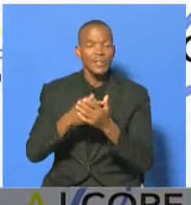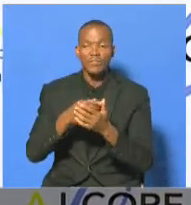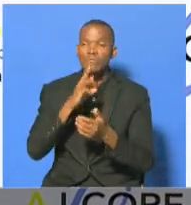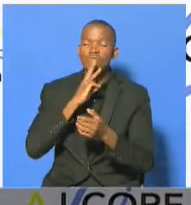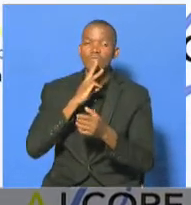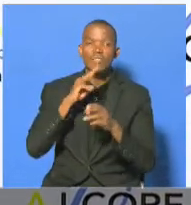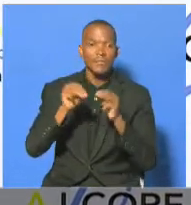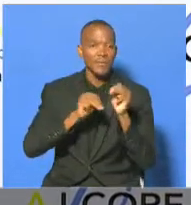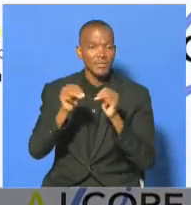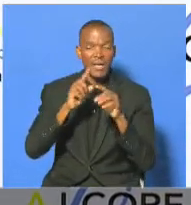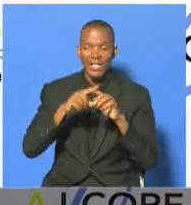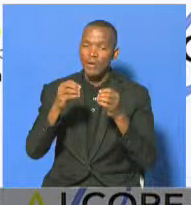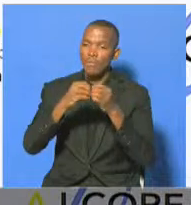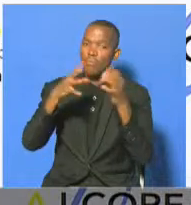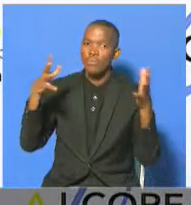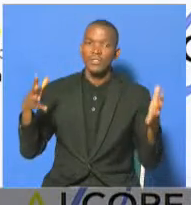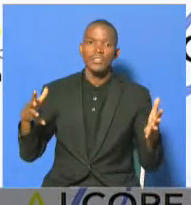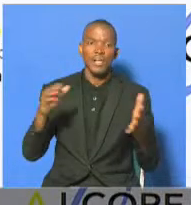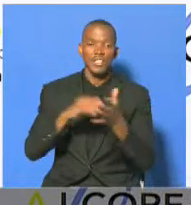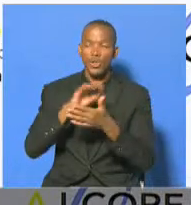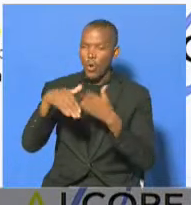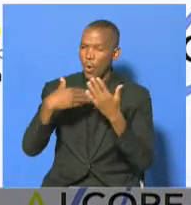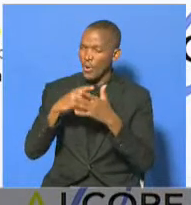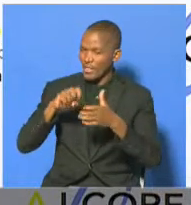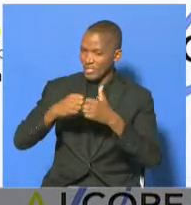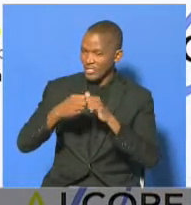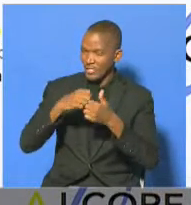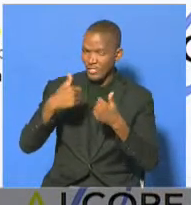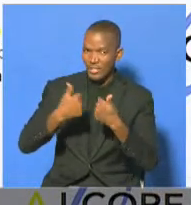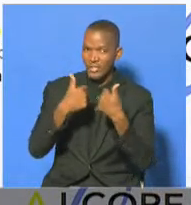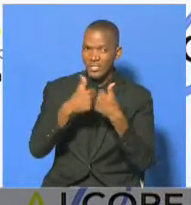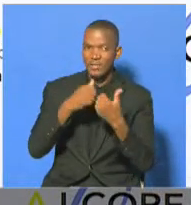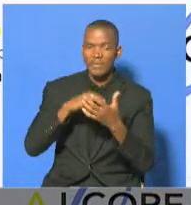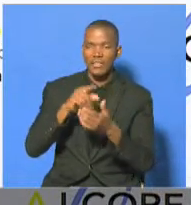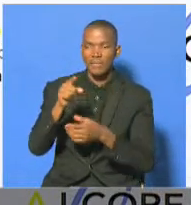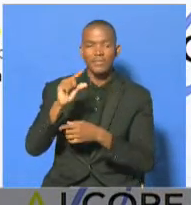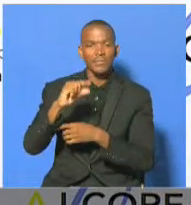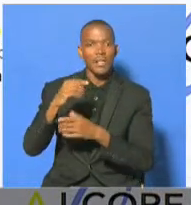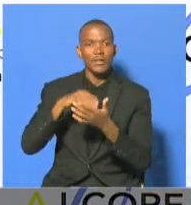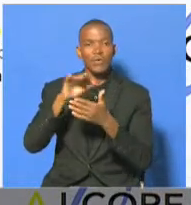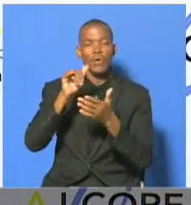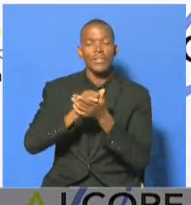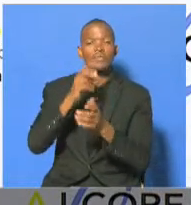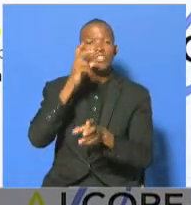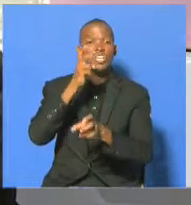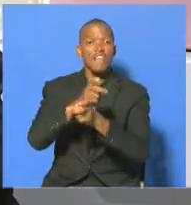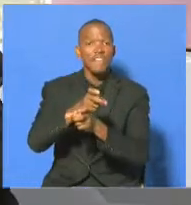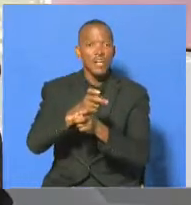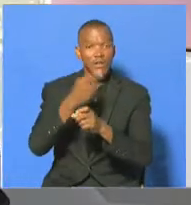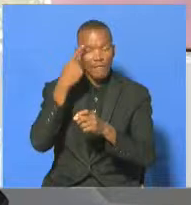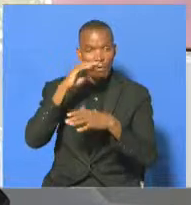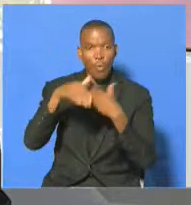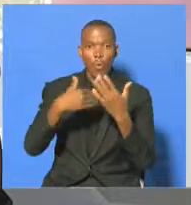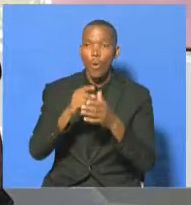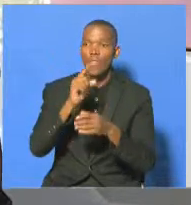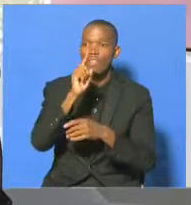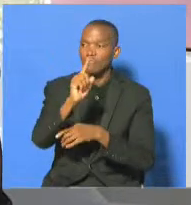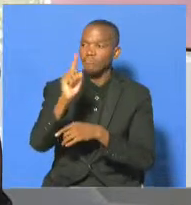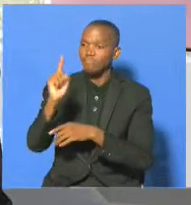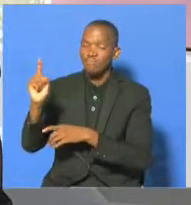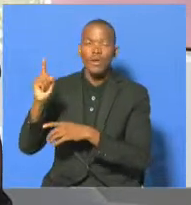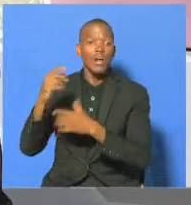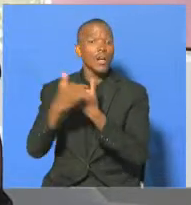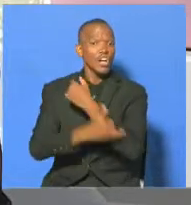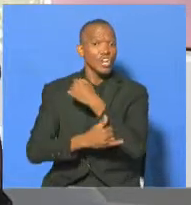management, and more. These issues are too immense and complicated for any single country,